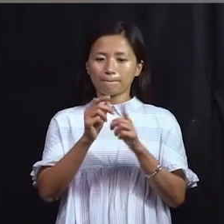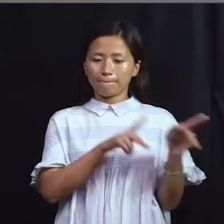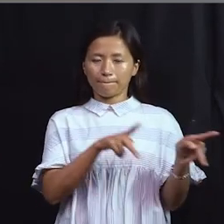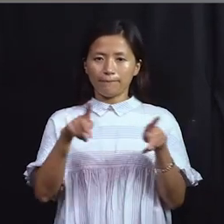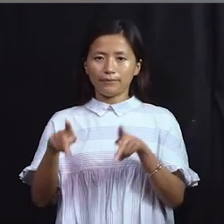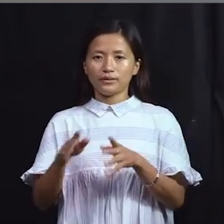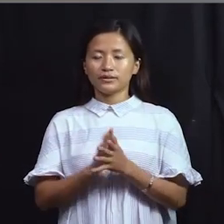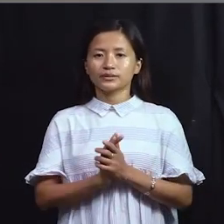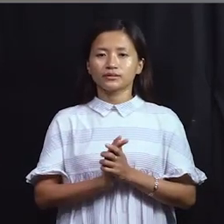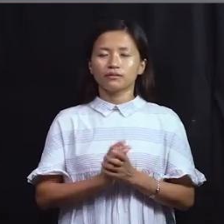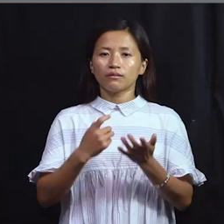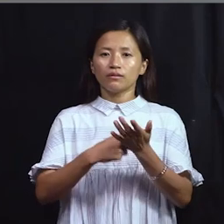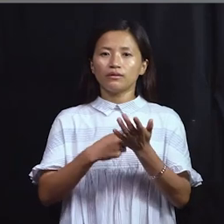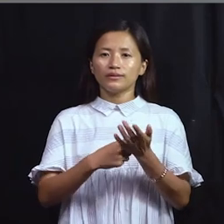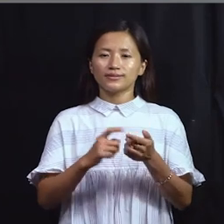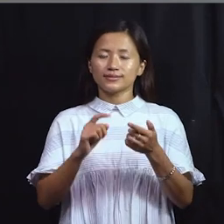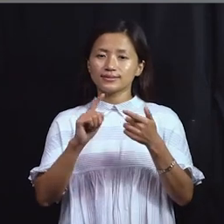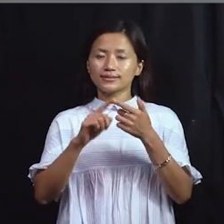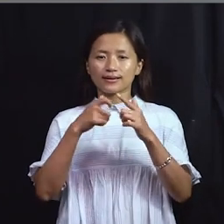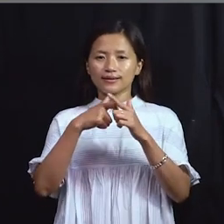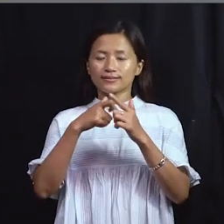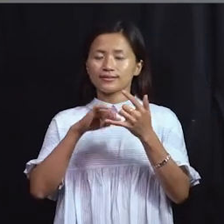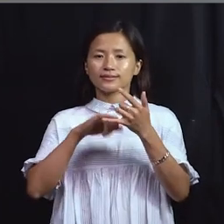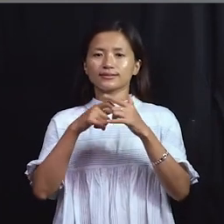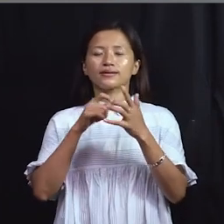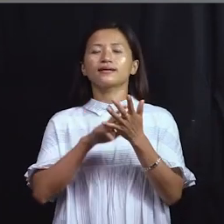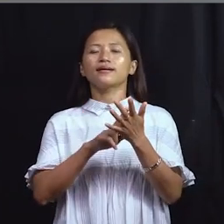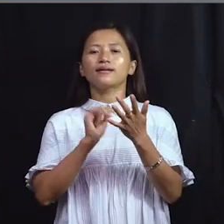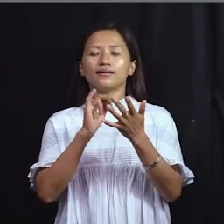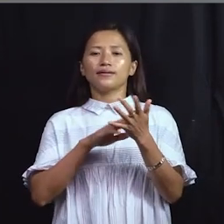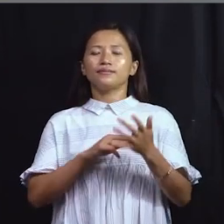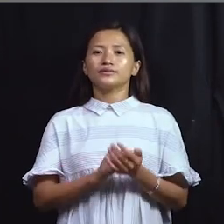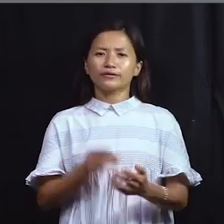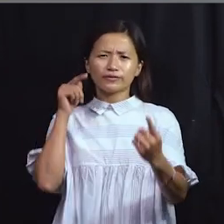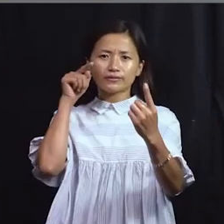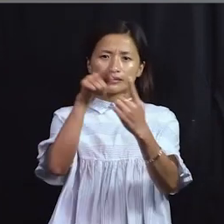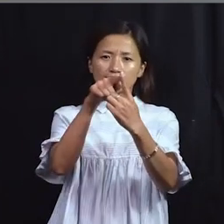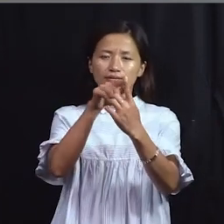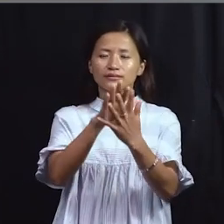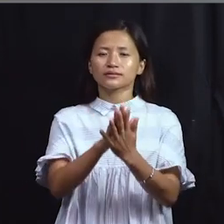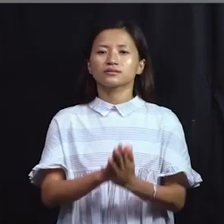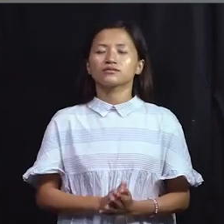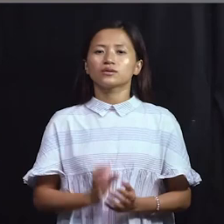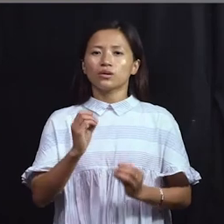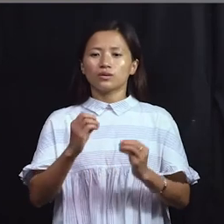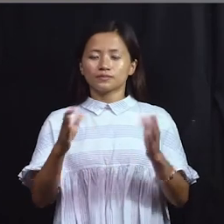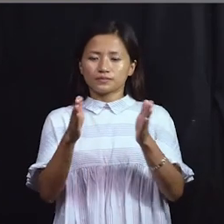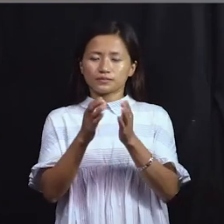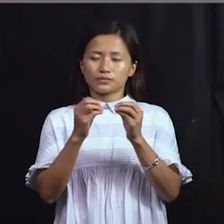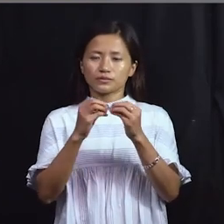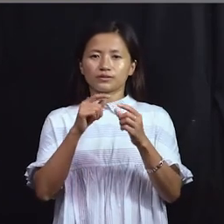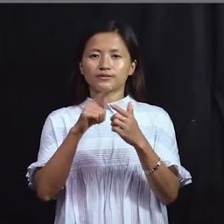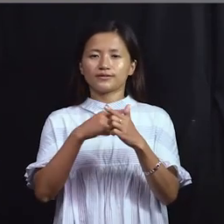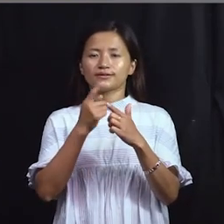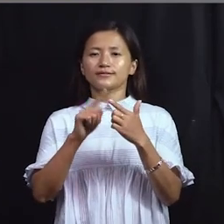or a scheme to achieve certain specified targets or objectives in the